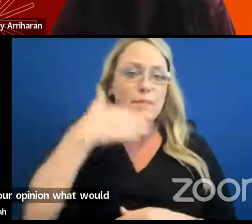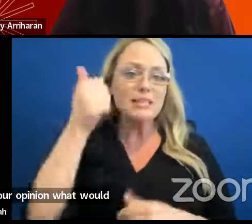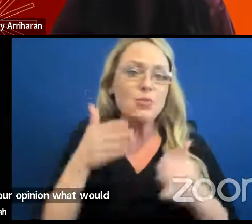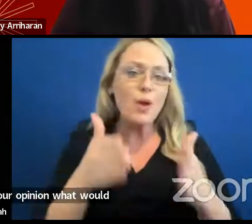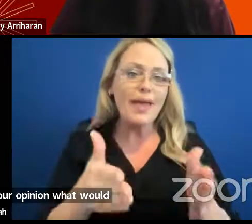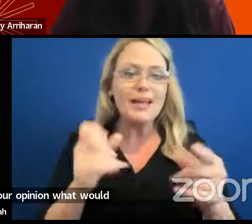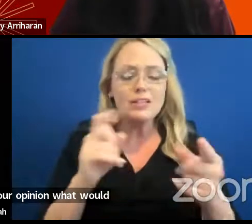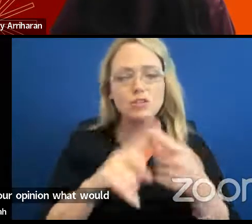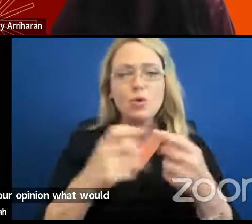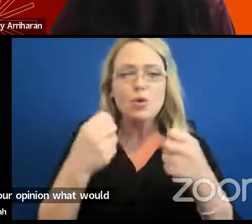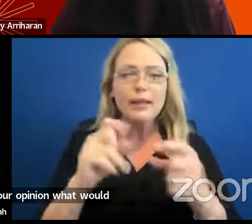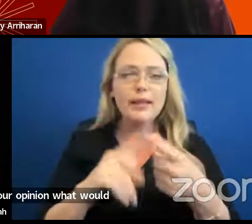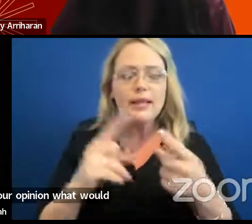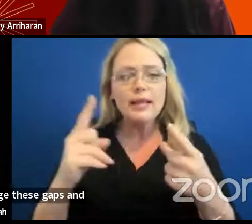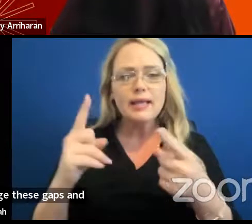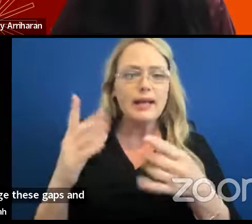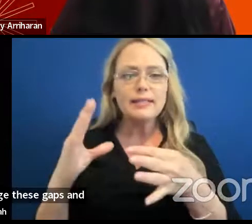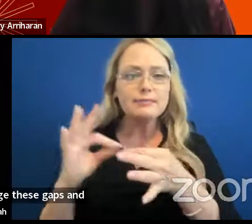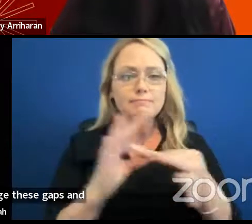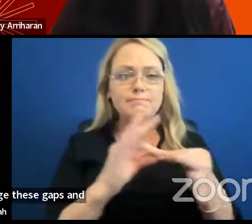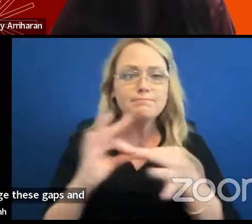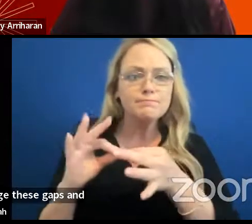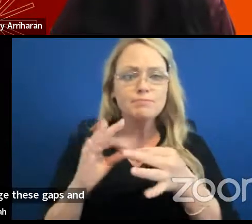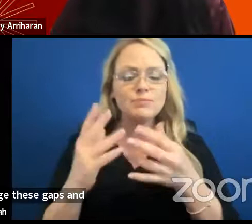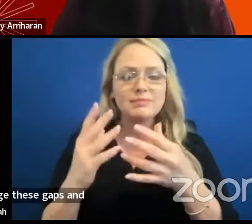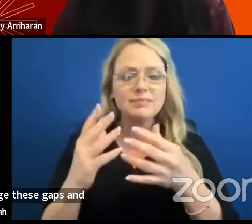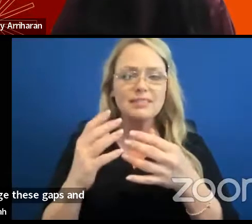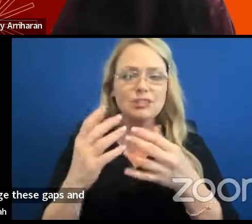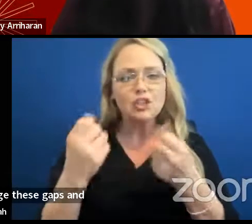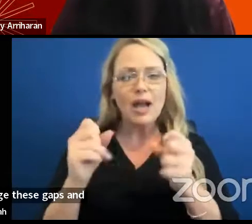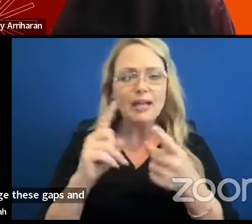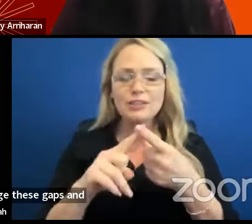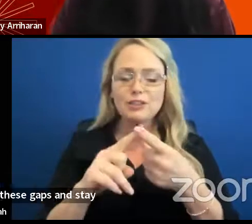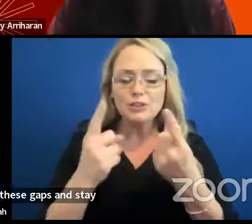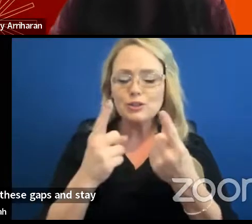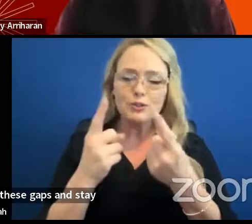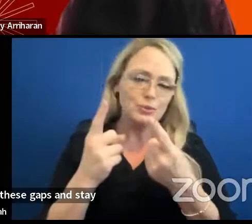these gaps and stay true to our communities?